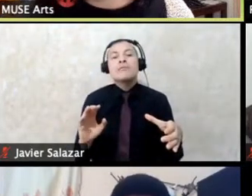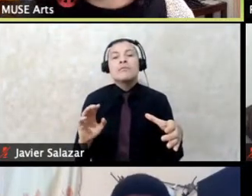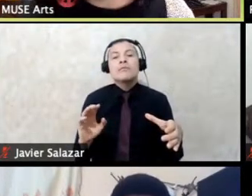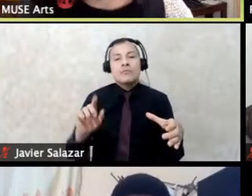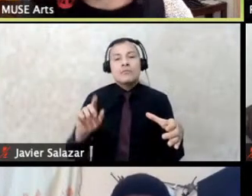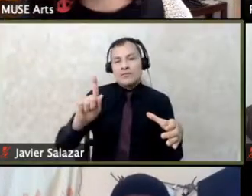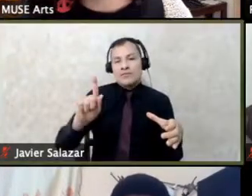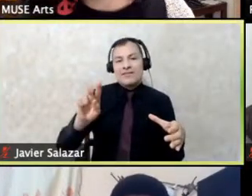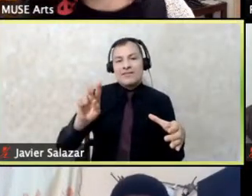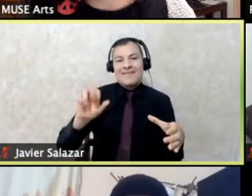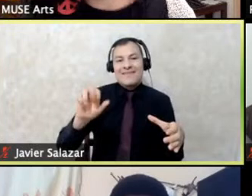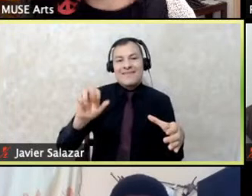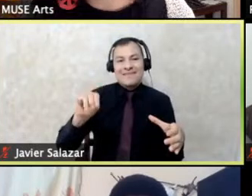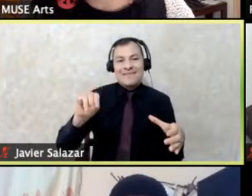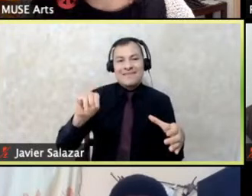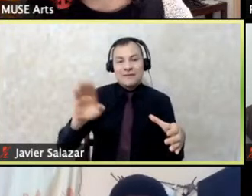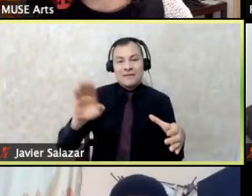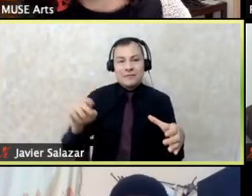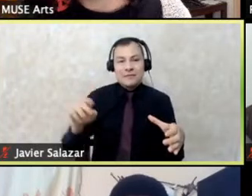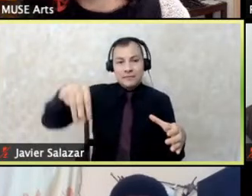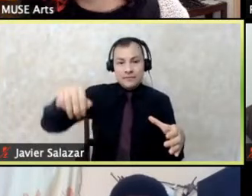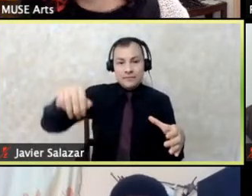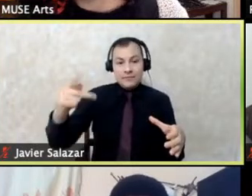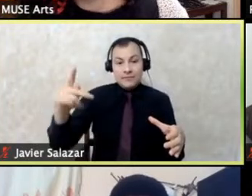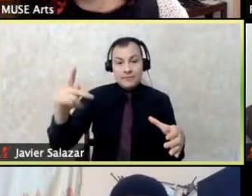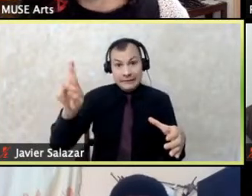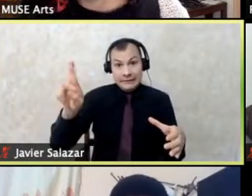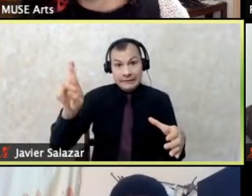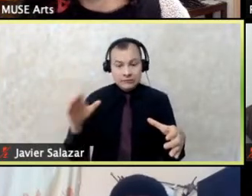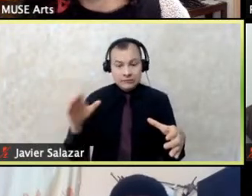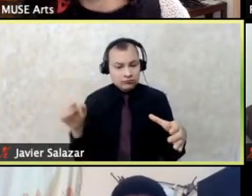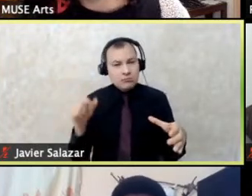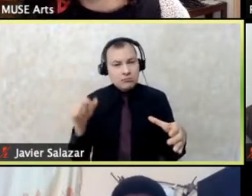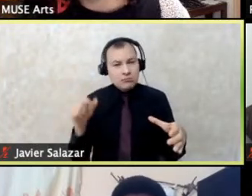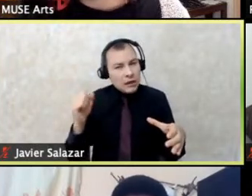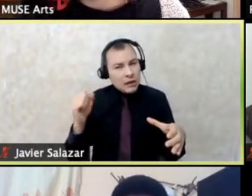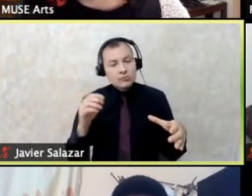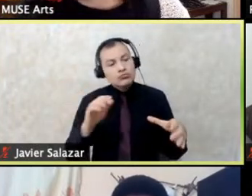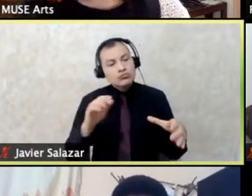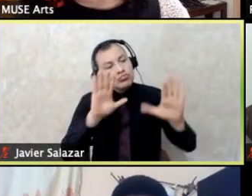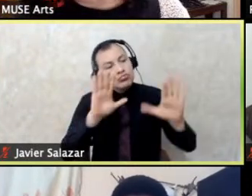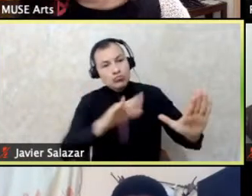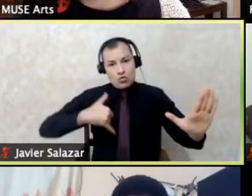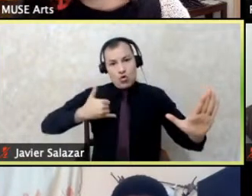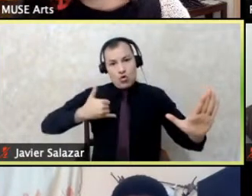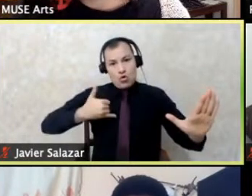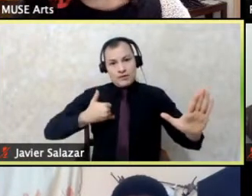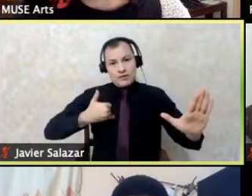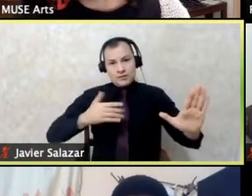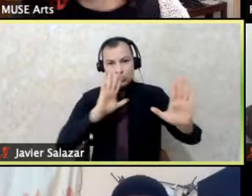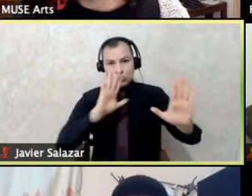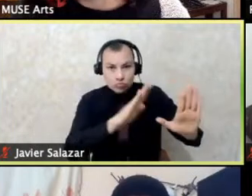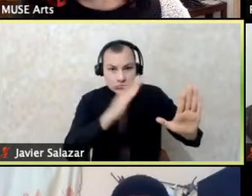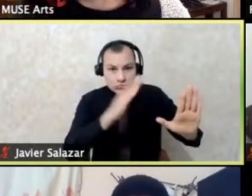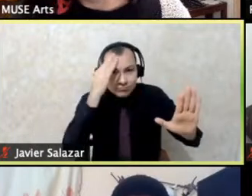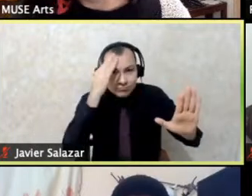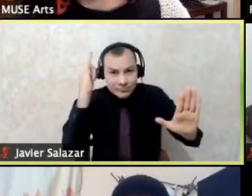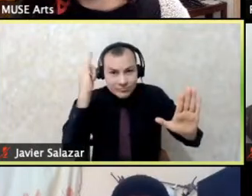y enfocarnos en el trabajo con jóvenes en las áreas de teatro, o de actuación, de movimiento y